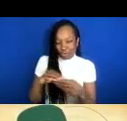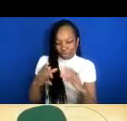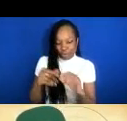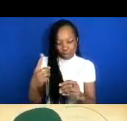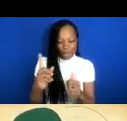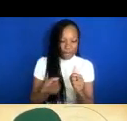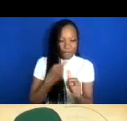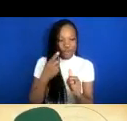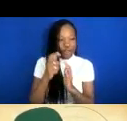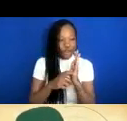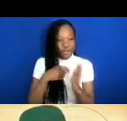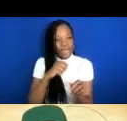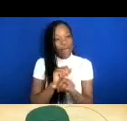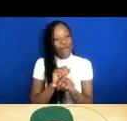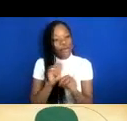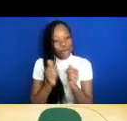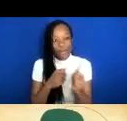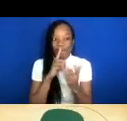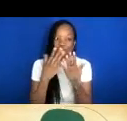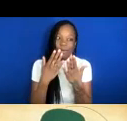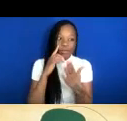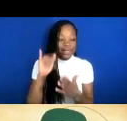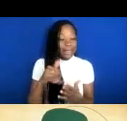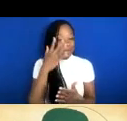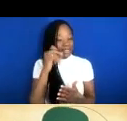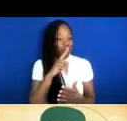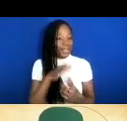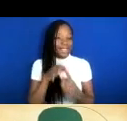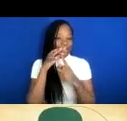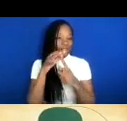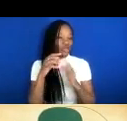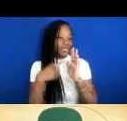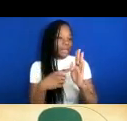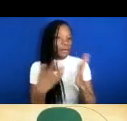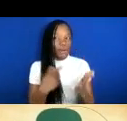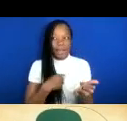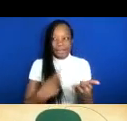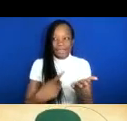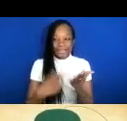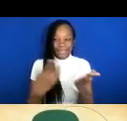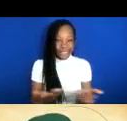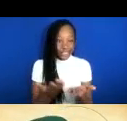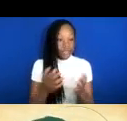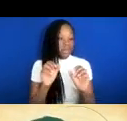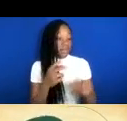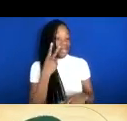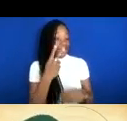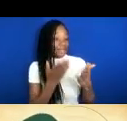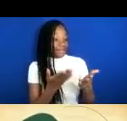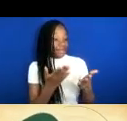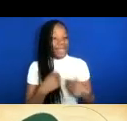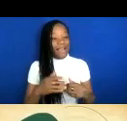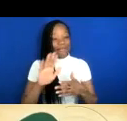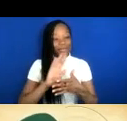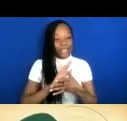really grateful for it because this is an exceptional example of what I'm talking about here. And also, as you can see, we've got a